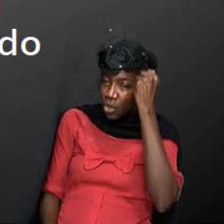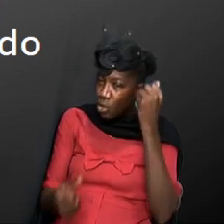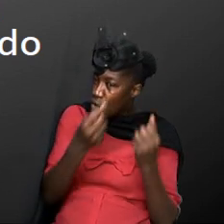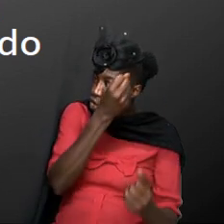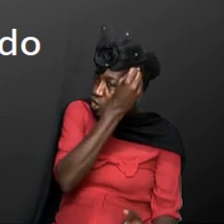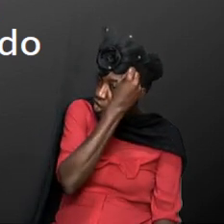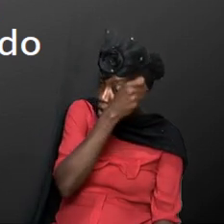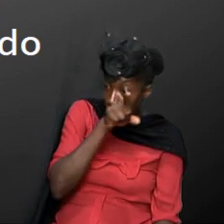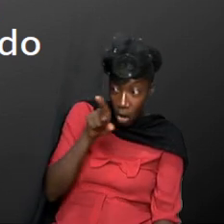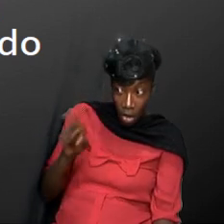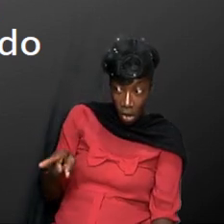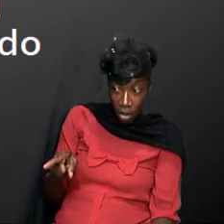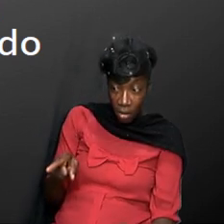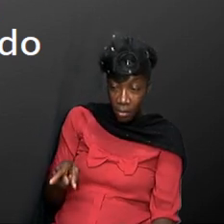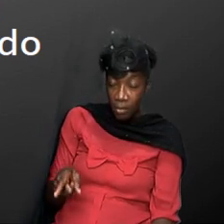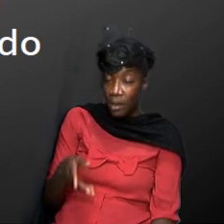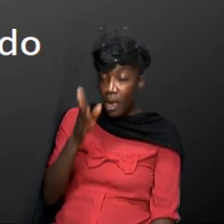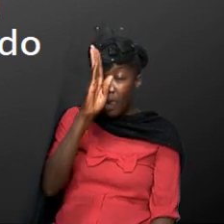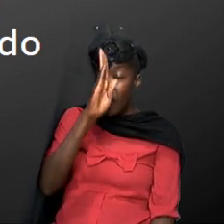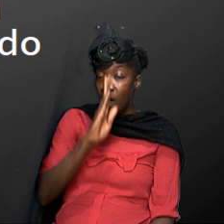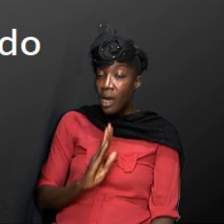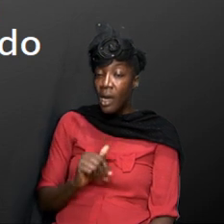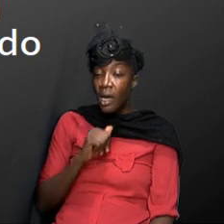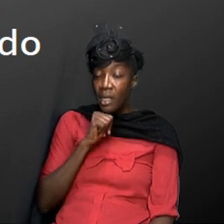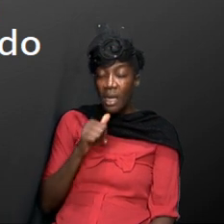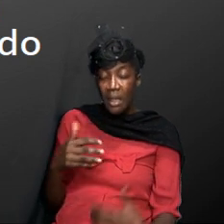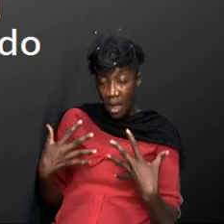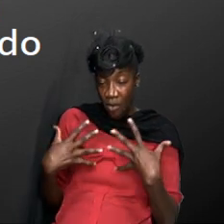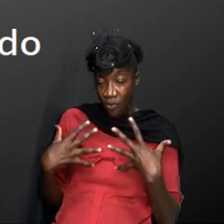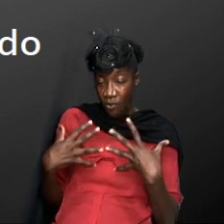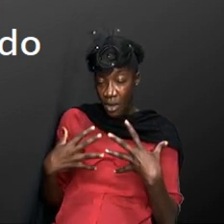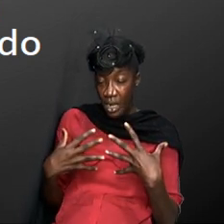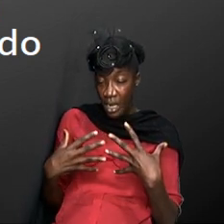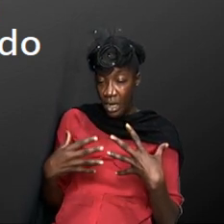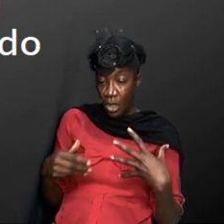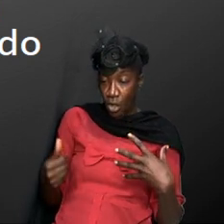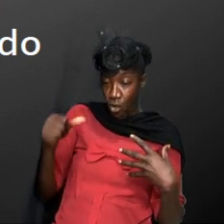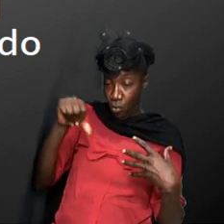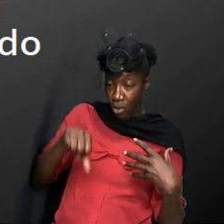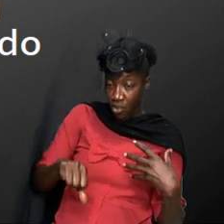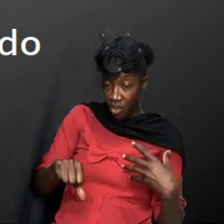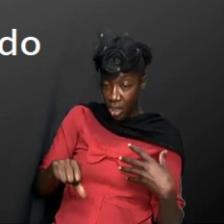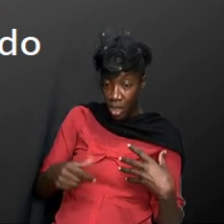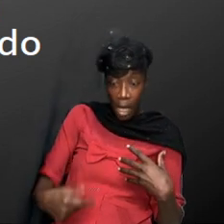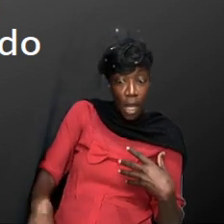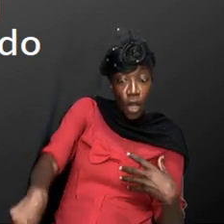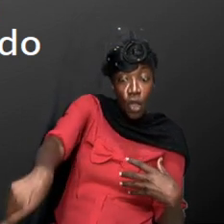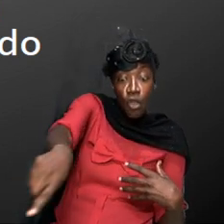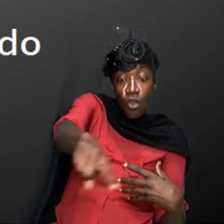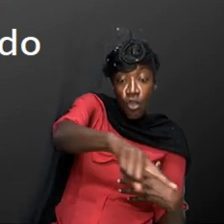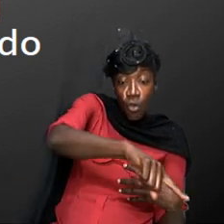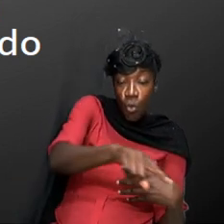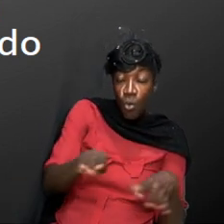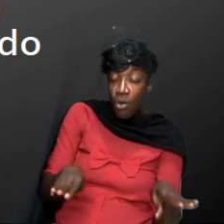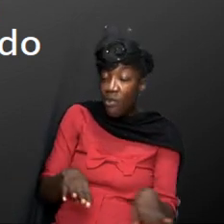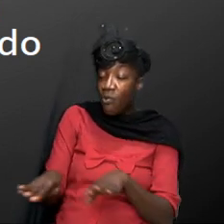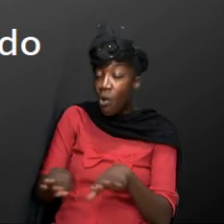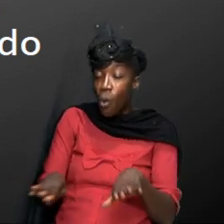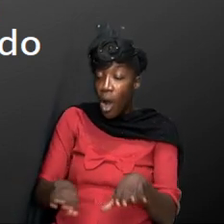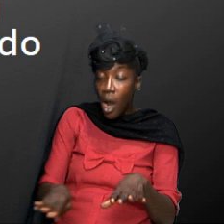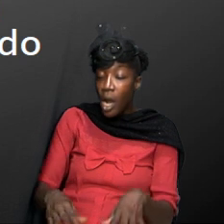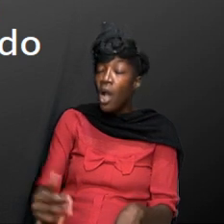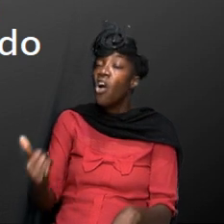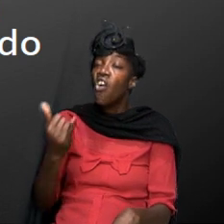God is not afraid to reject any one of us if we walk contrary according to it. His arms